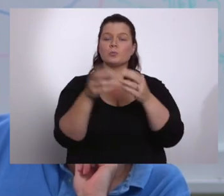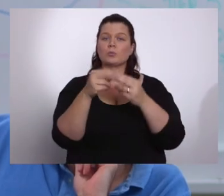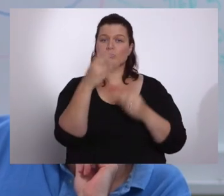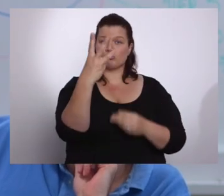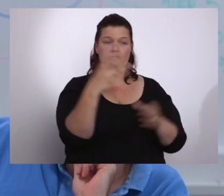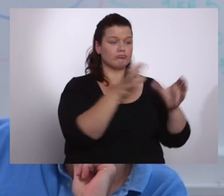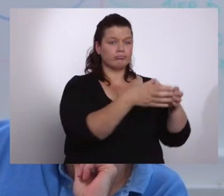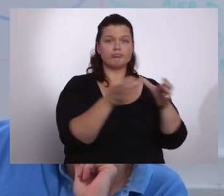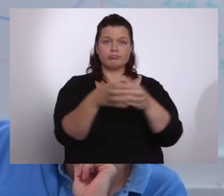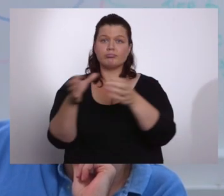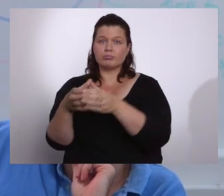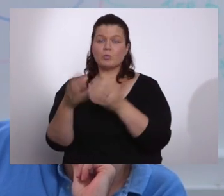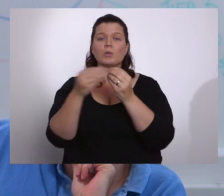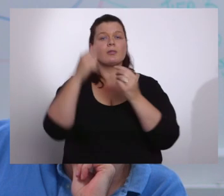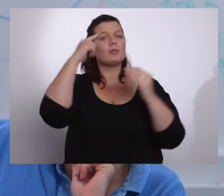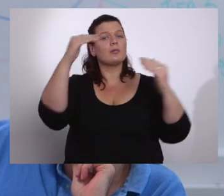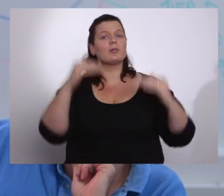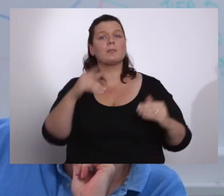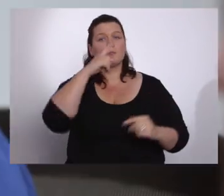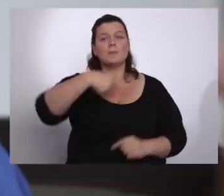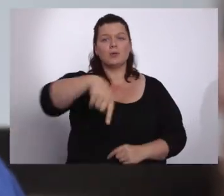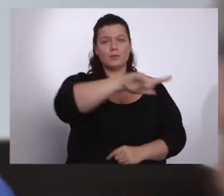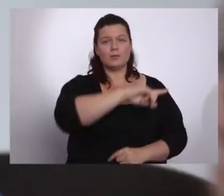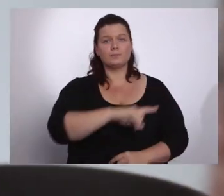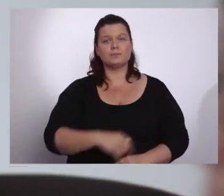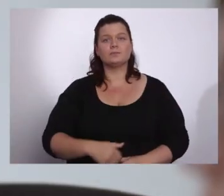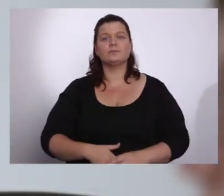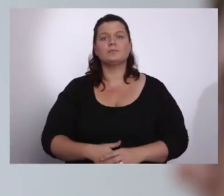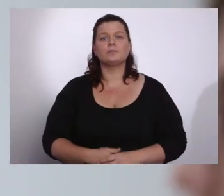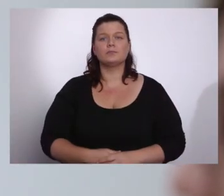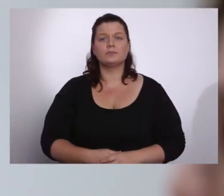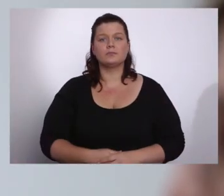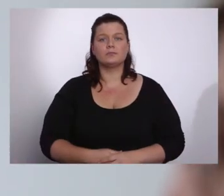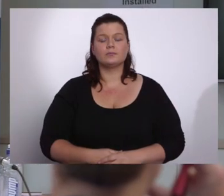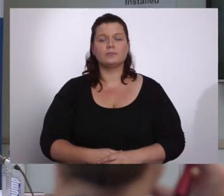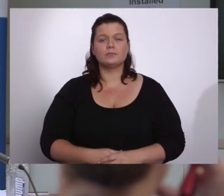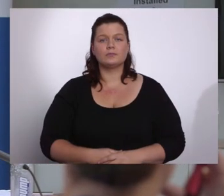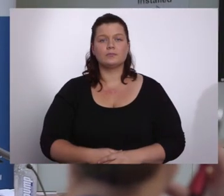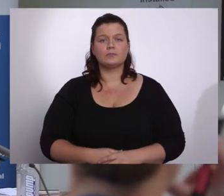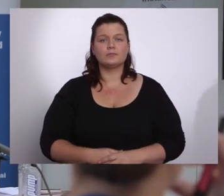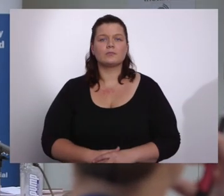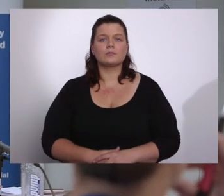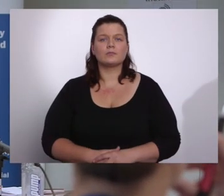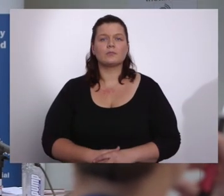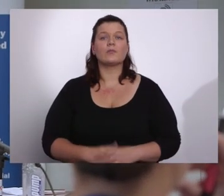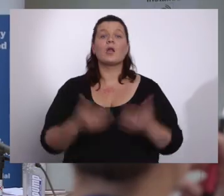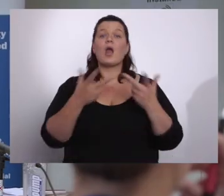three focus groups with people with intellectual disability across the six NDIS trial sites.